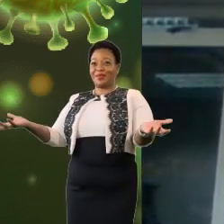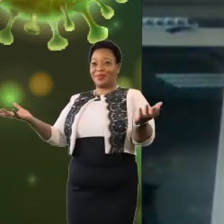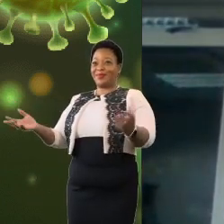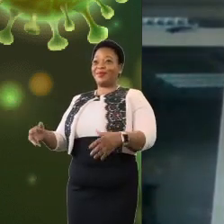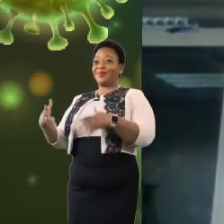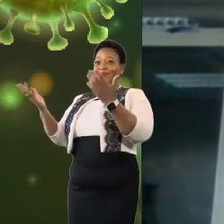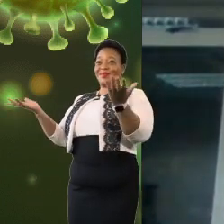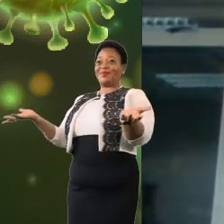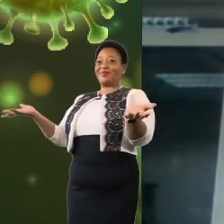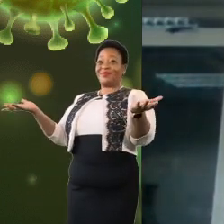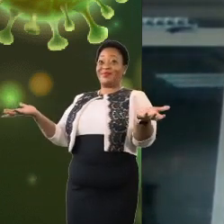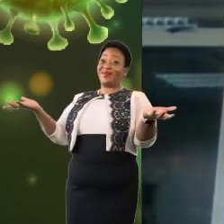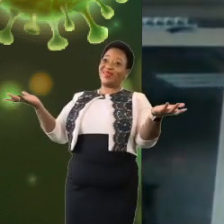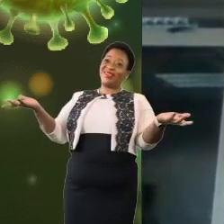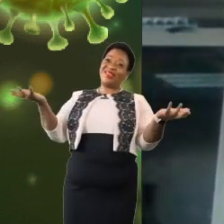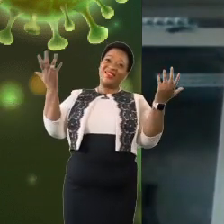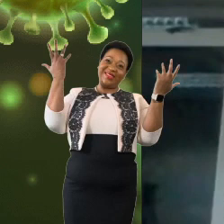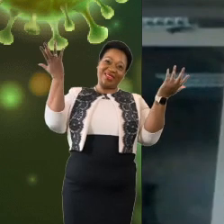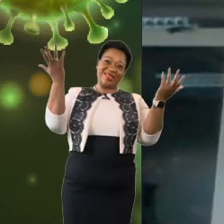send an email to